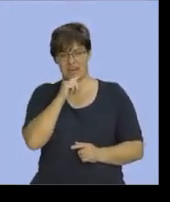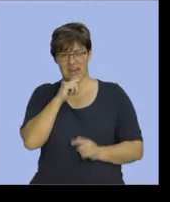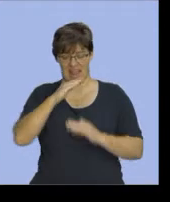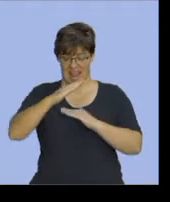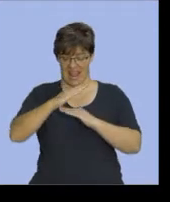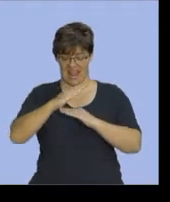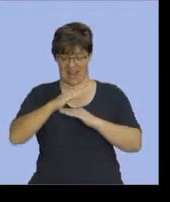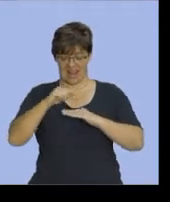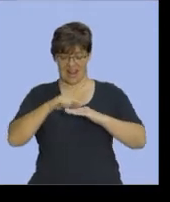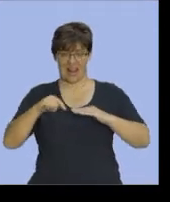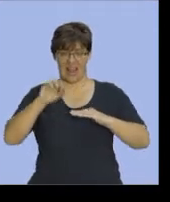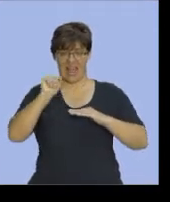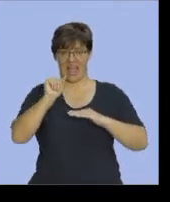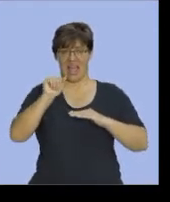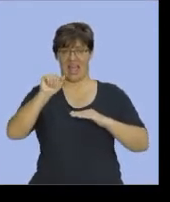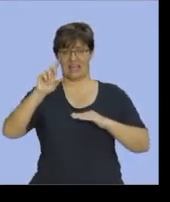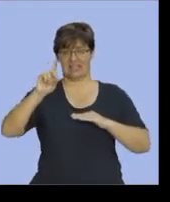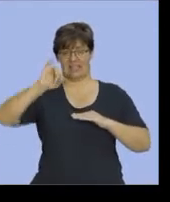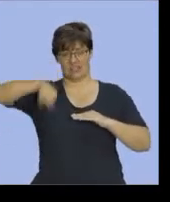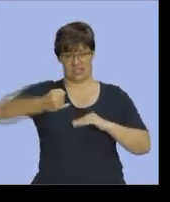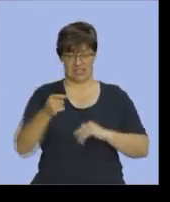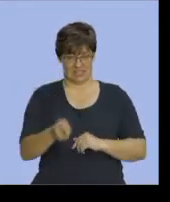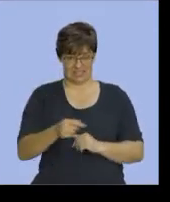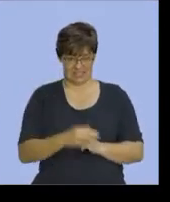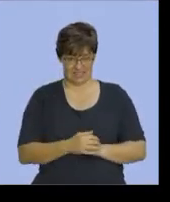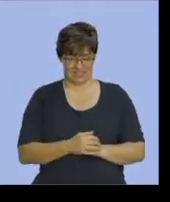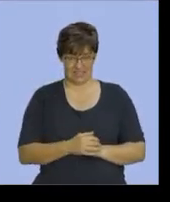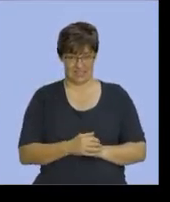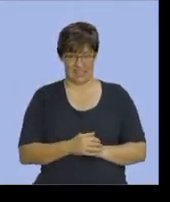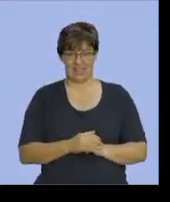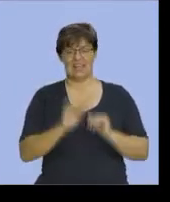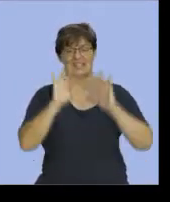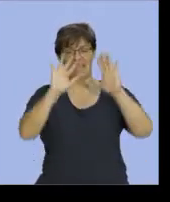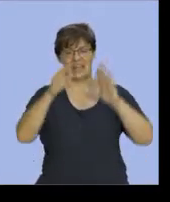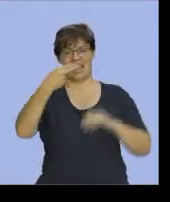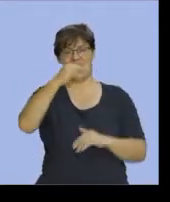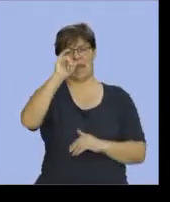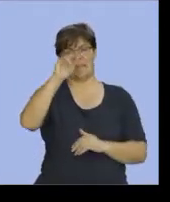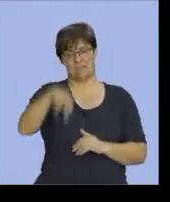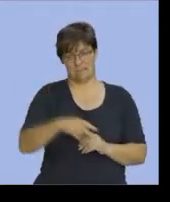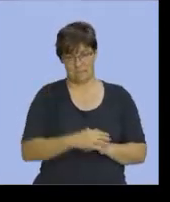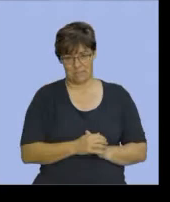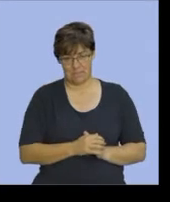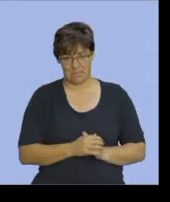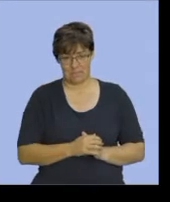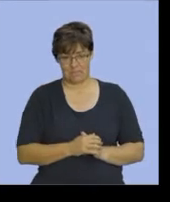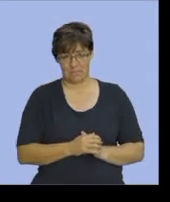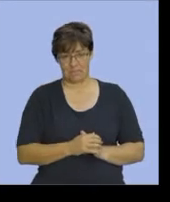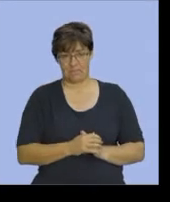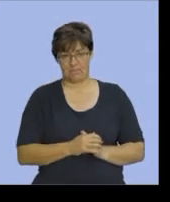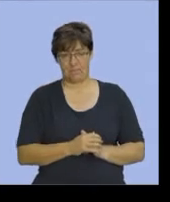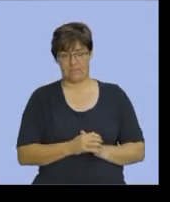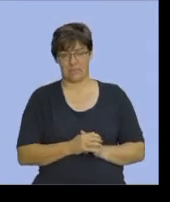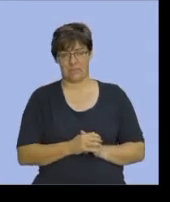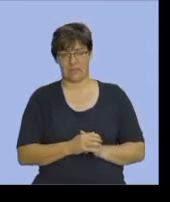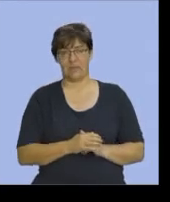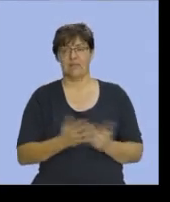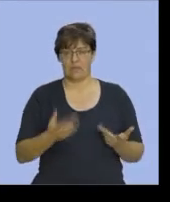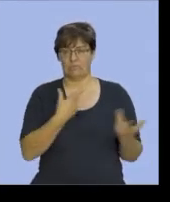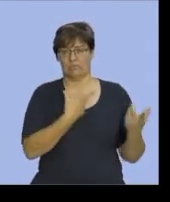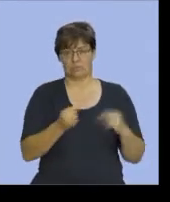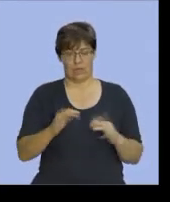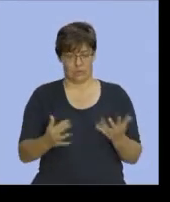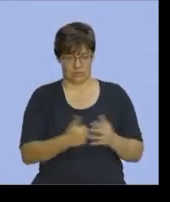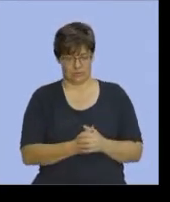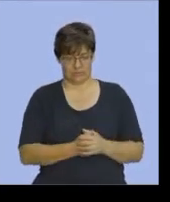the angle 28 degrees, and then 10 is normally the hypotenuse side. And that's how I will then do